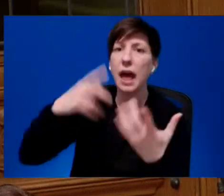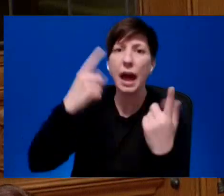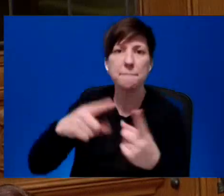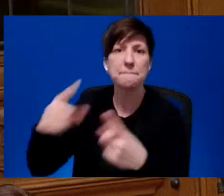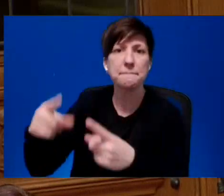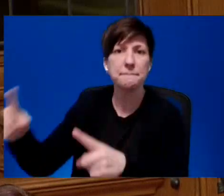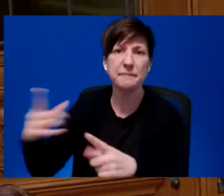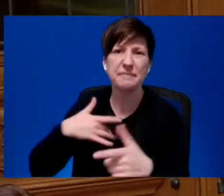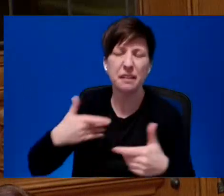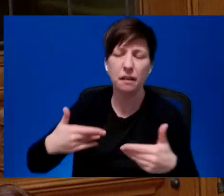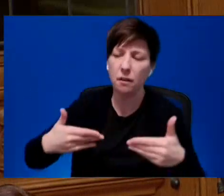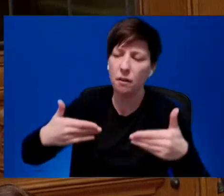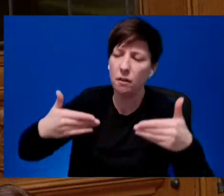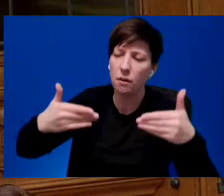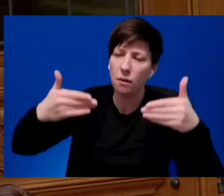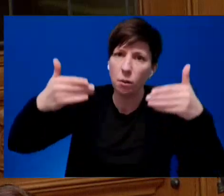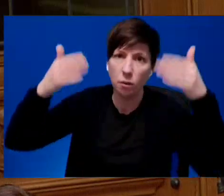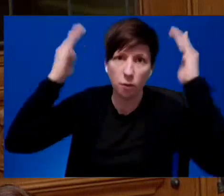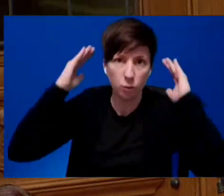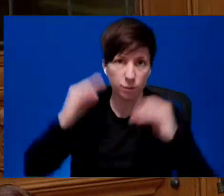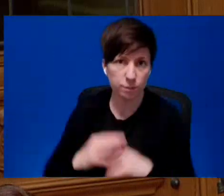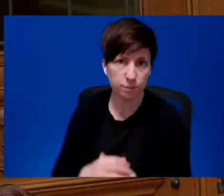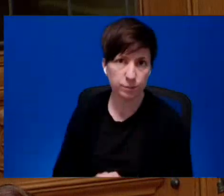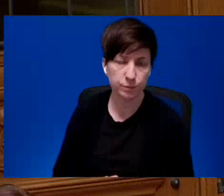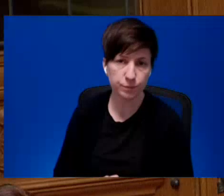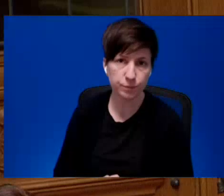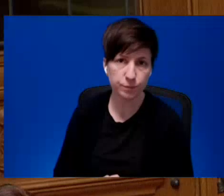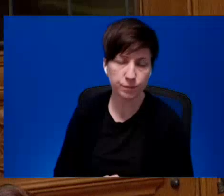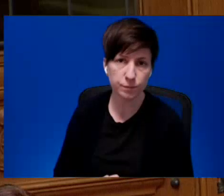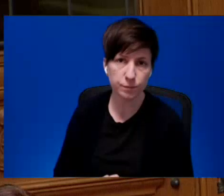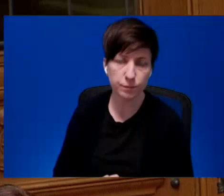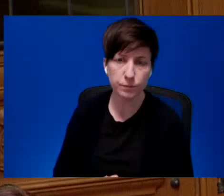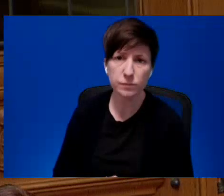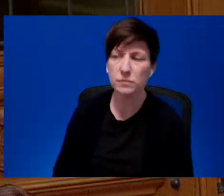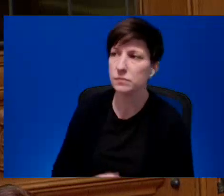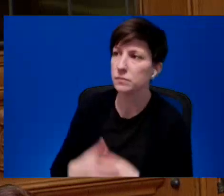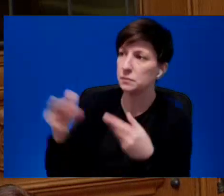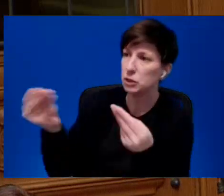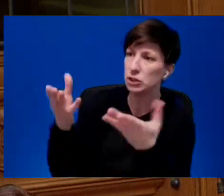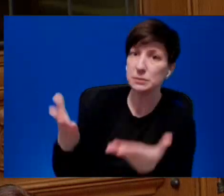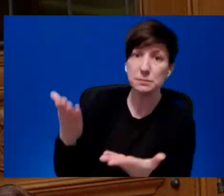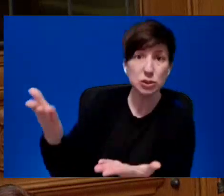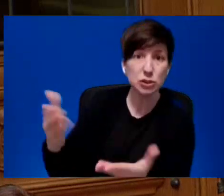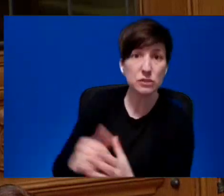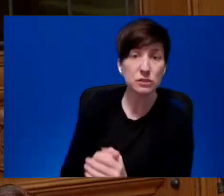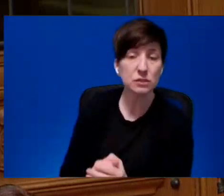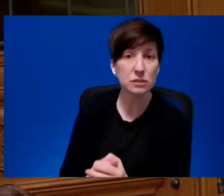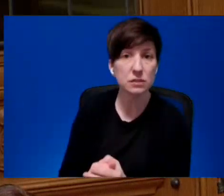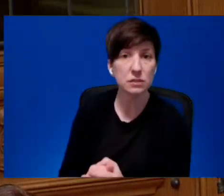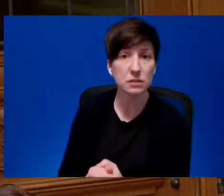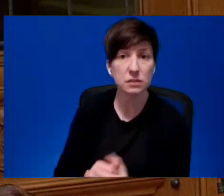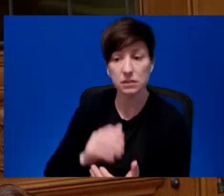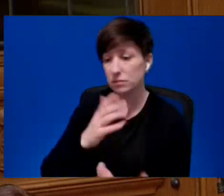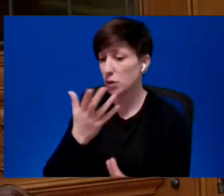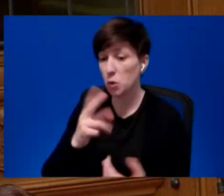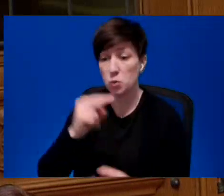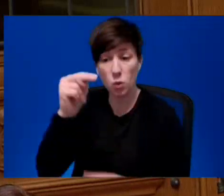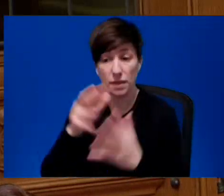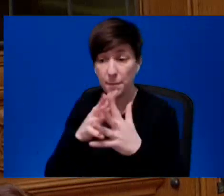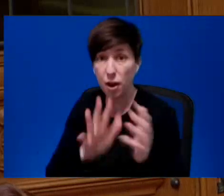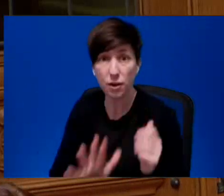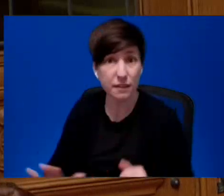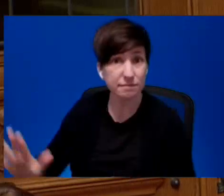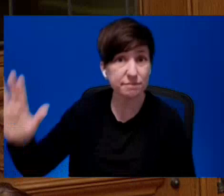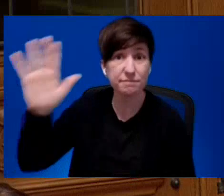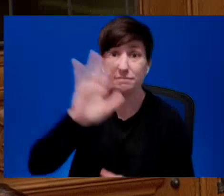Mr. Speaker, British Columbia is the last jurisdiction in North America, in